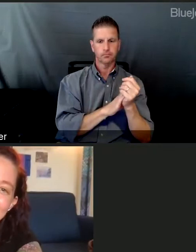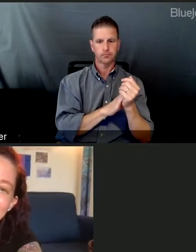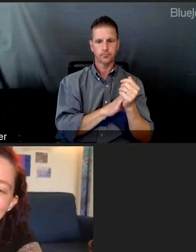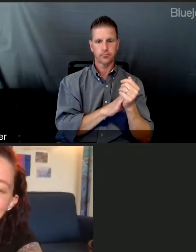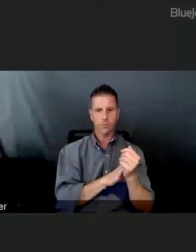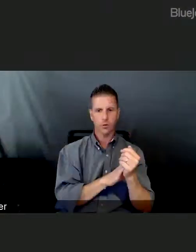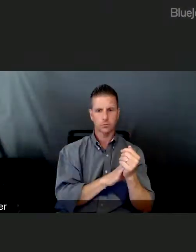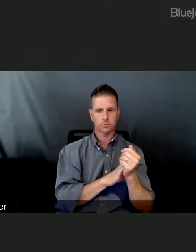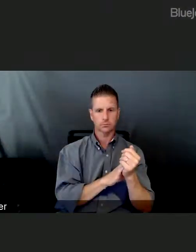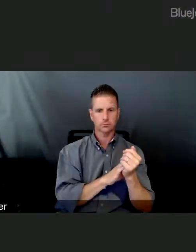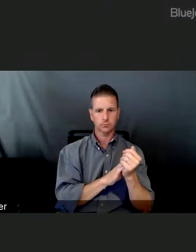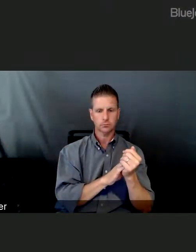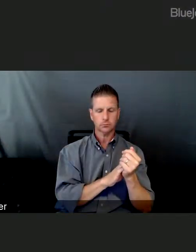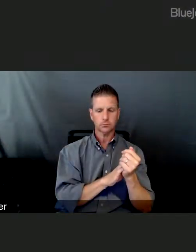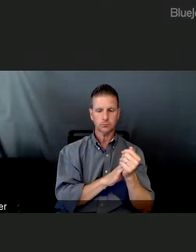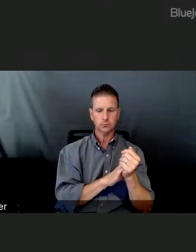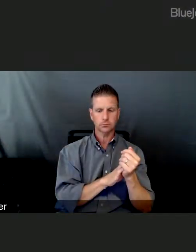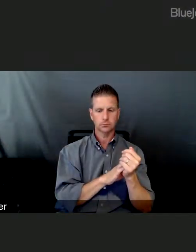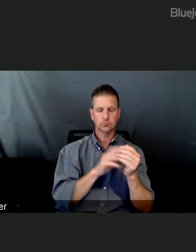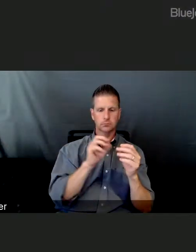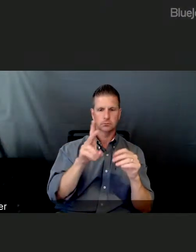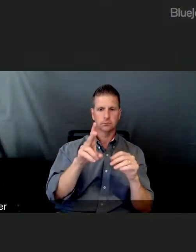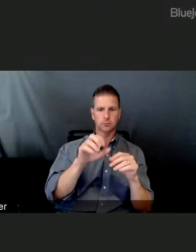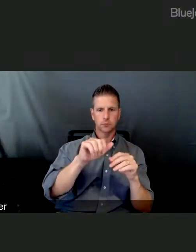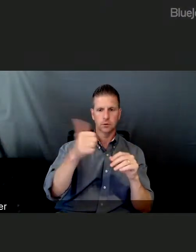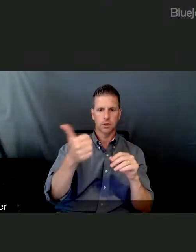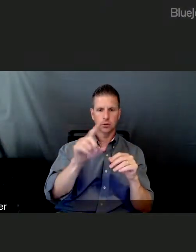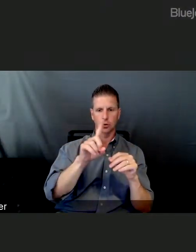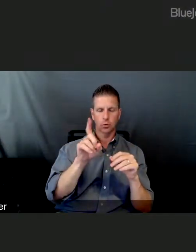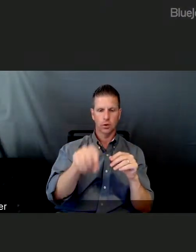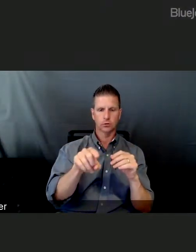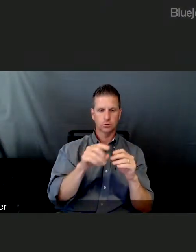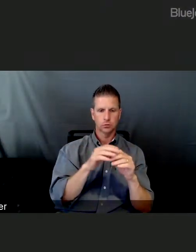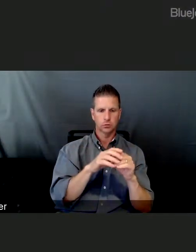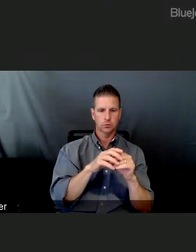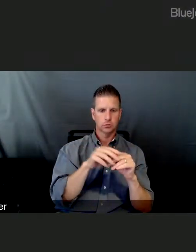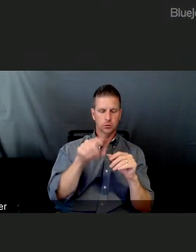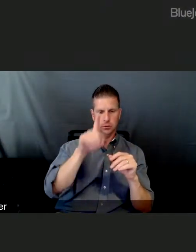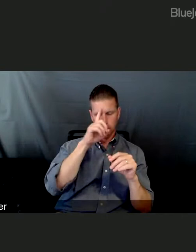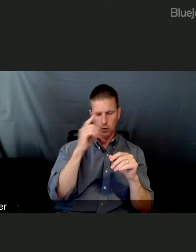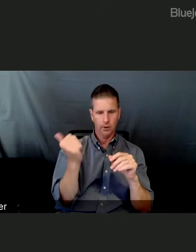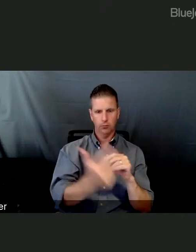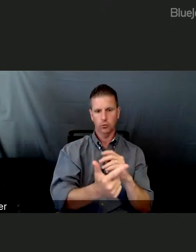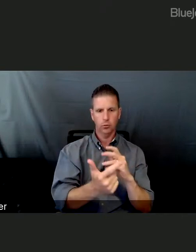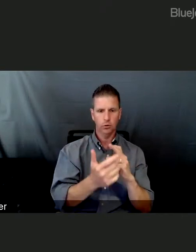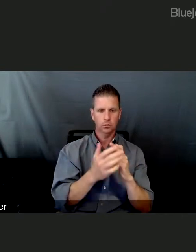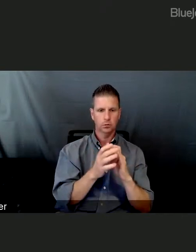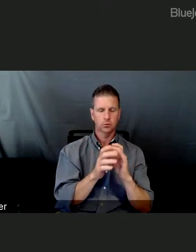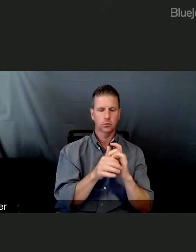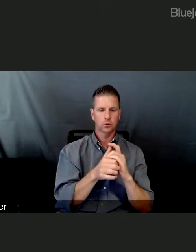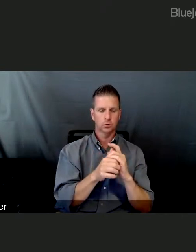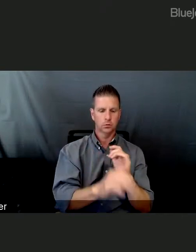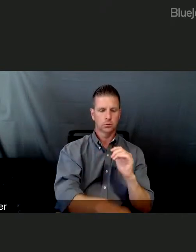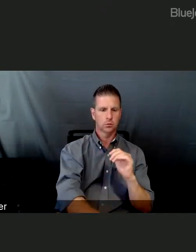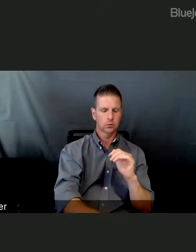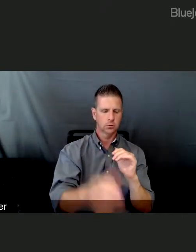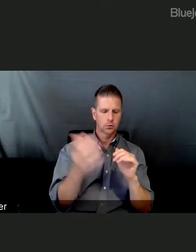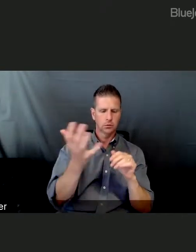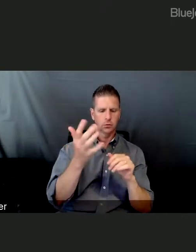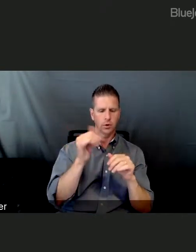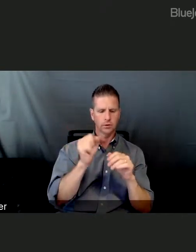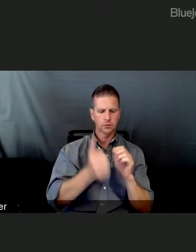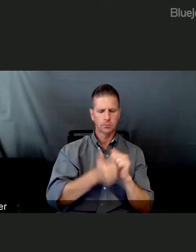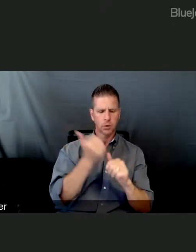Okay. So another question, and this is for everyone. What is the most